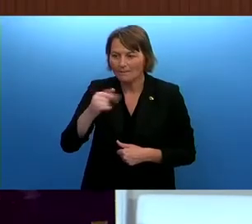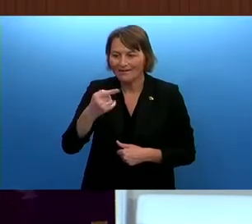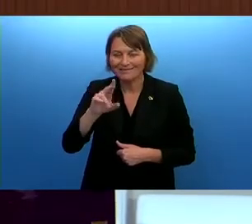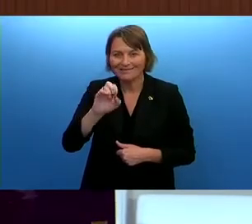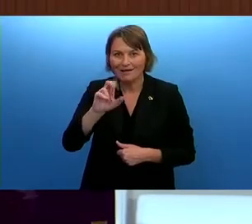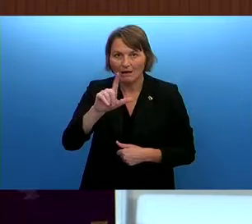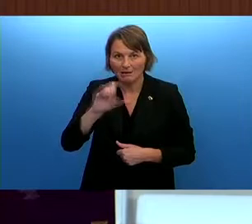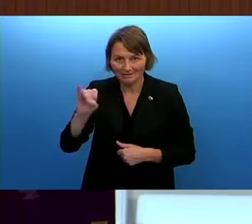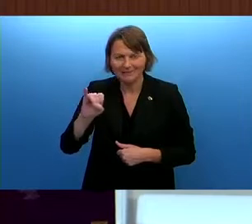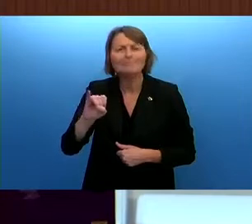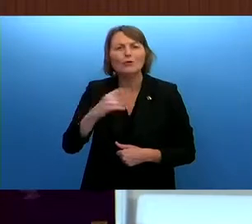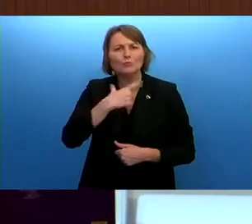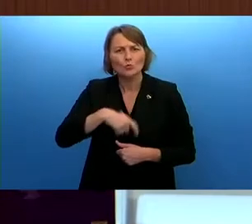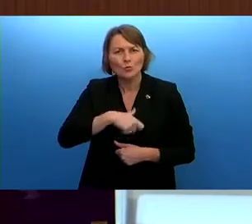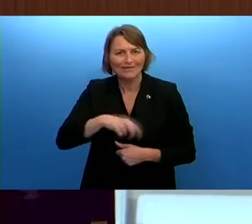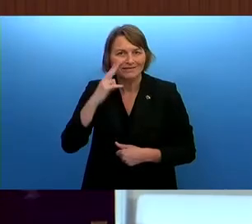few words of welcome.